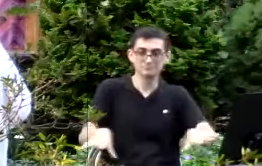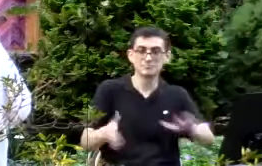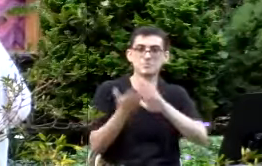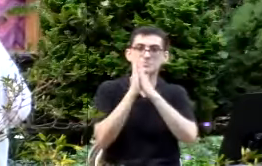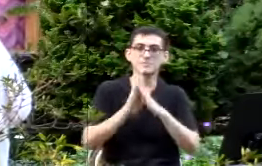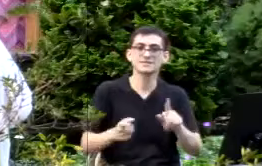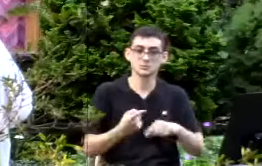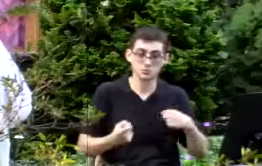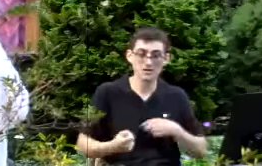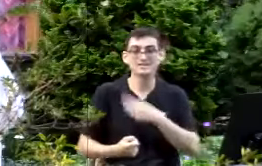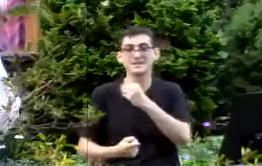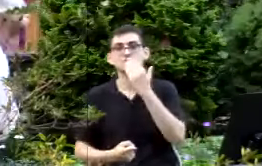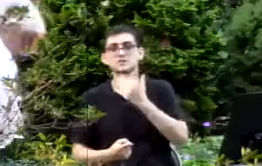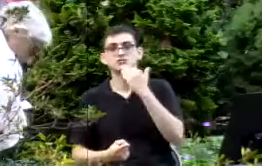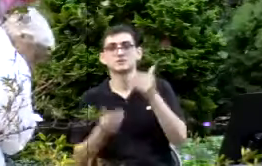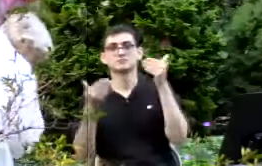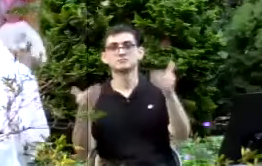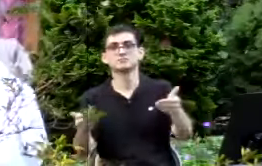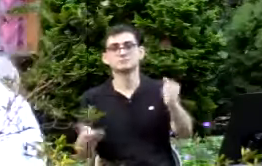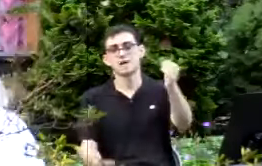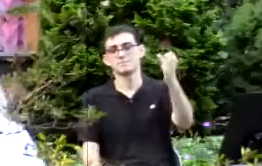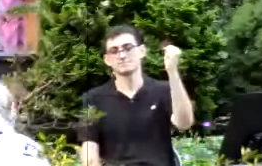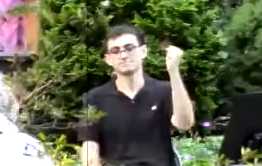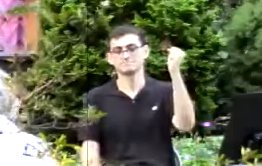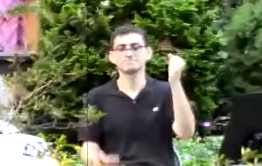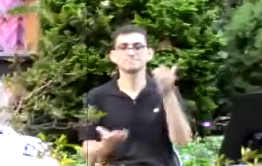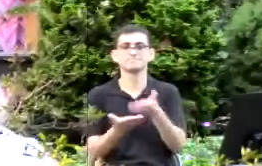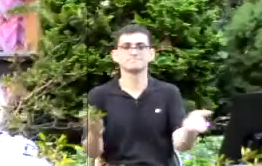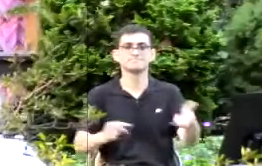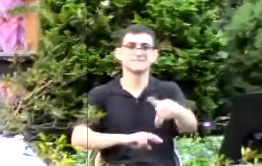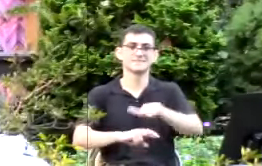Amen. And please be seated. Please be seated.